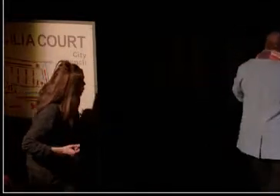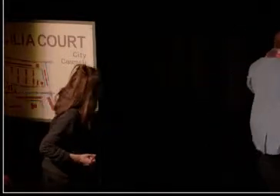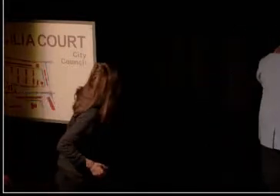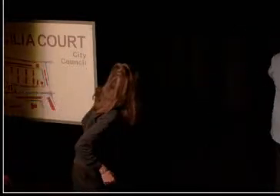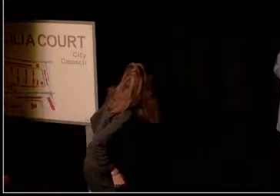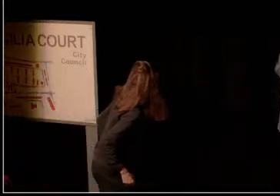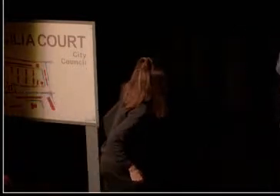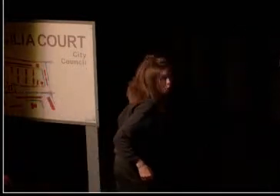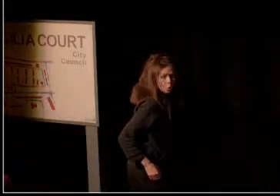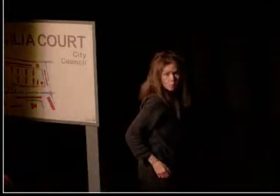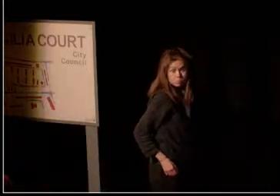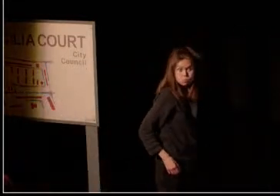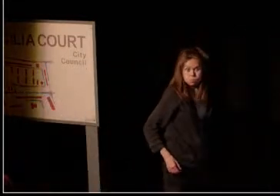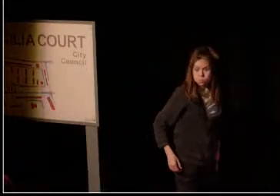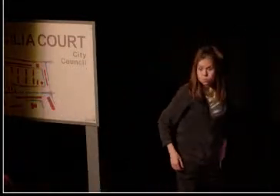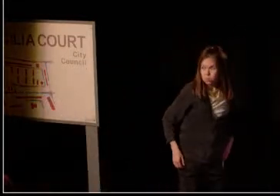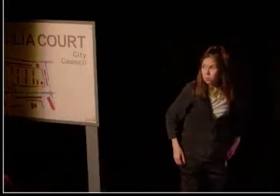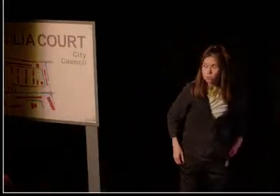Mum!